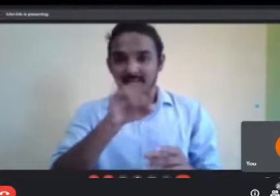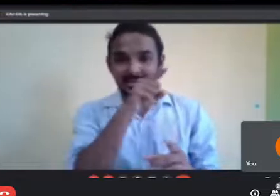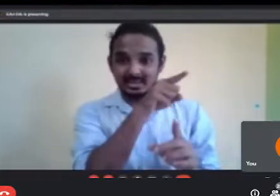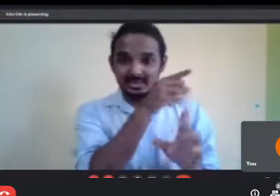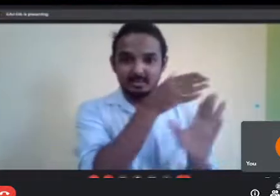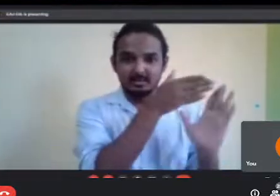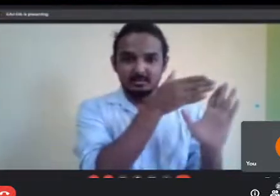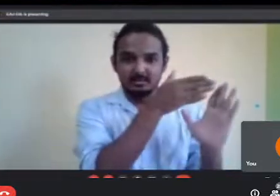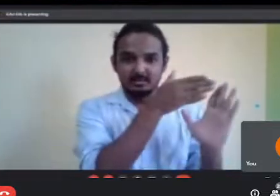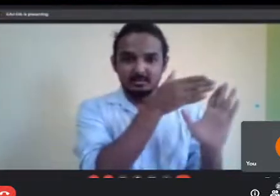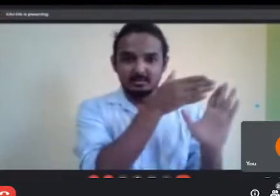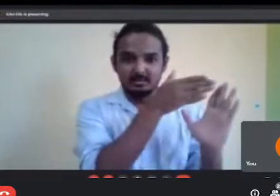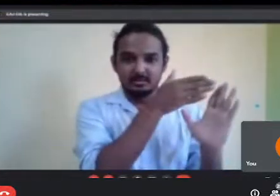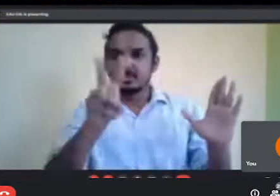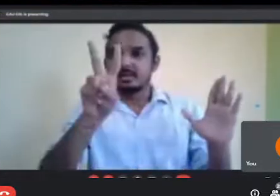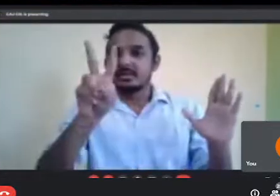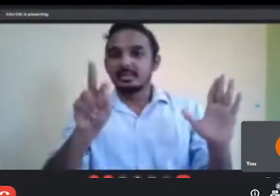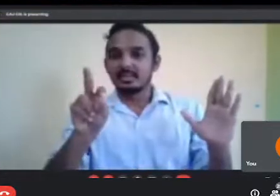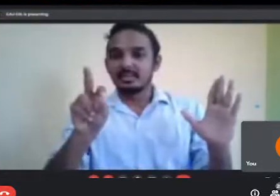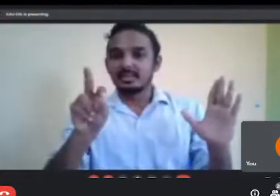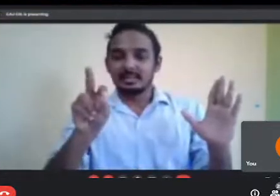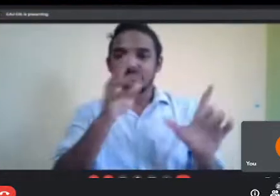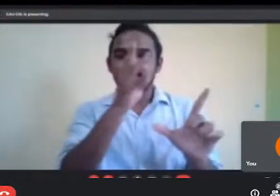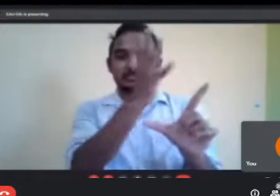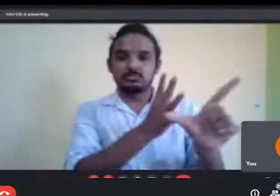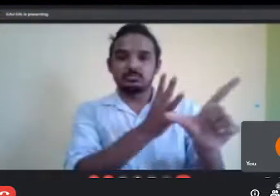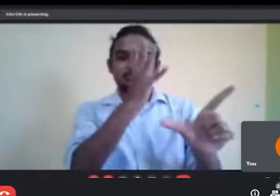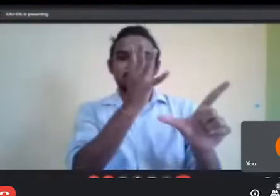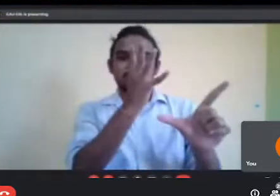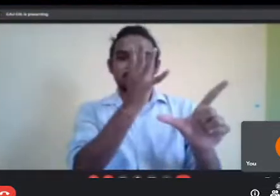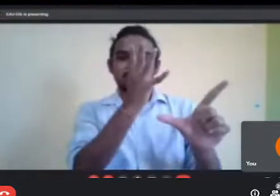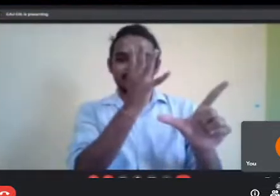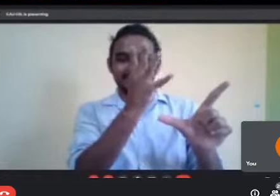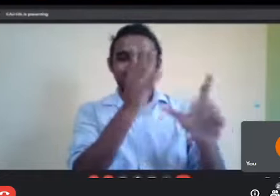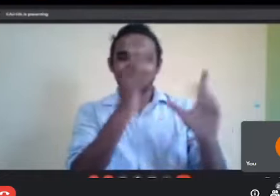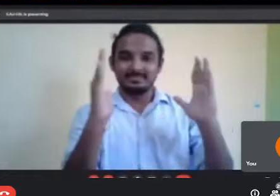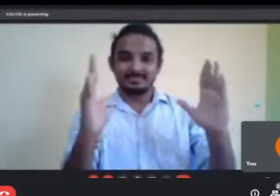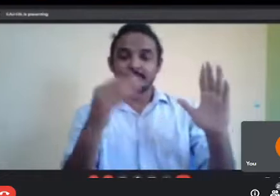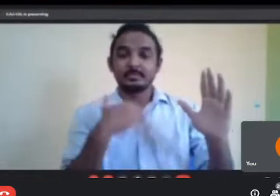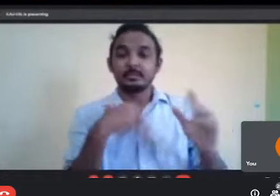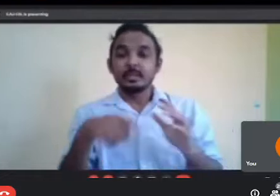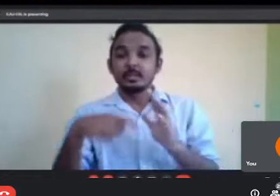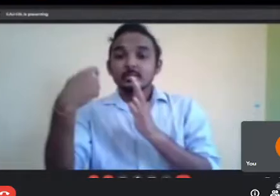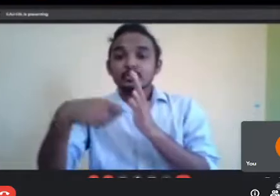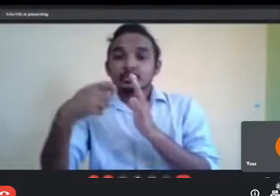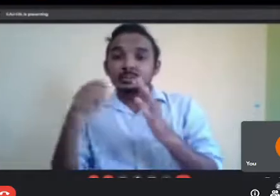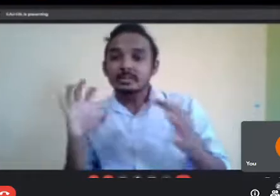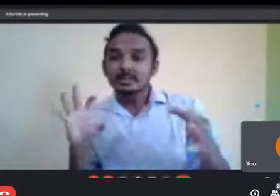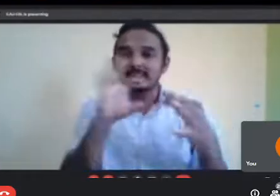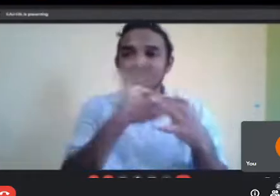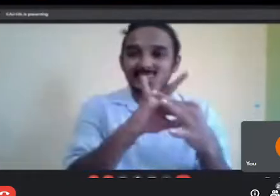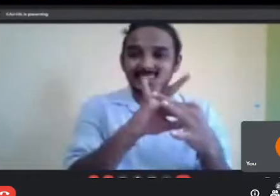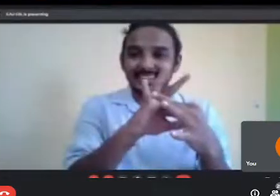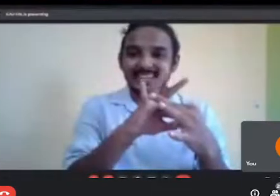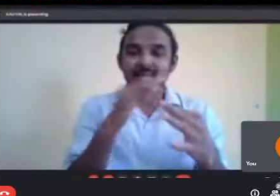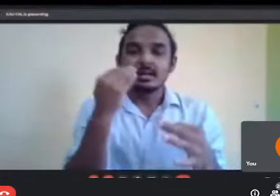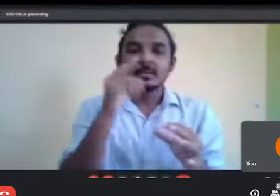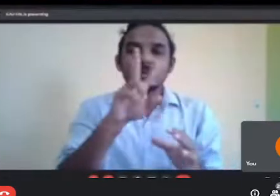2016. And we have been working, I mean, this research specifically is from 2016, 17, 18, 19, about